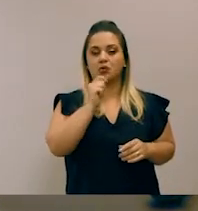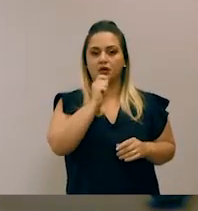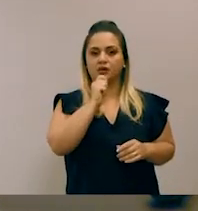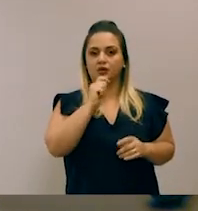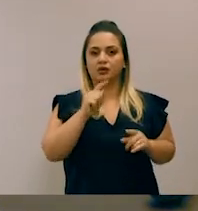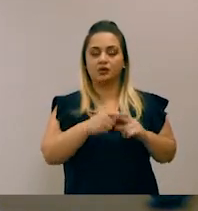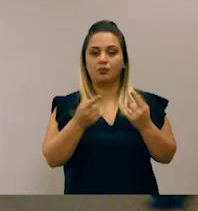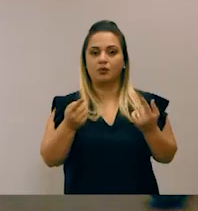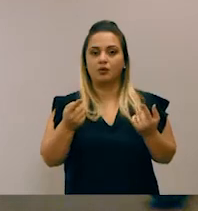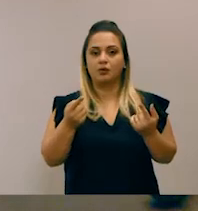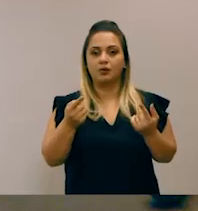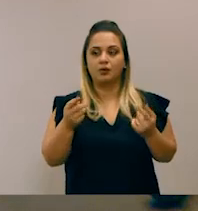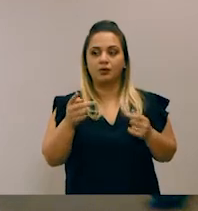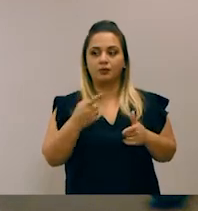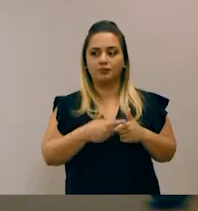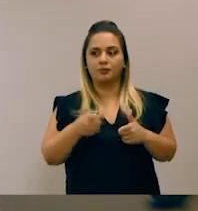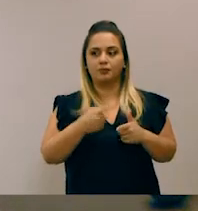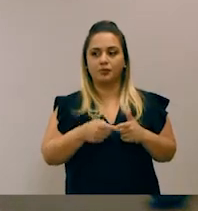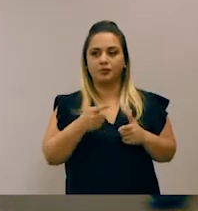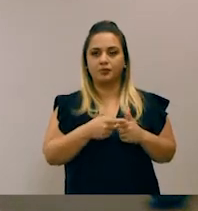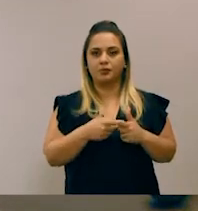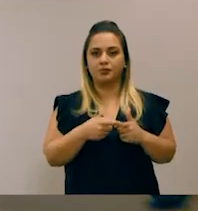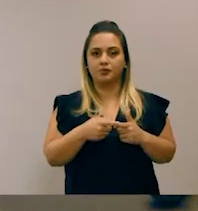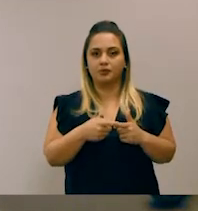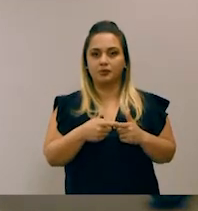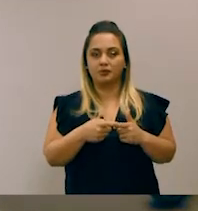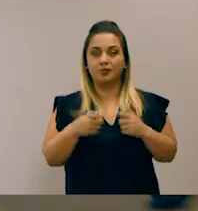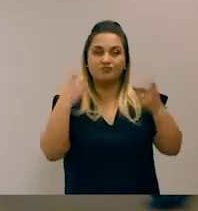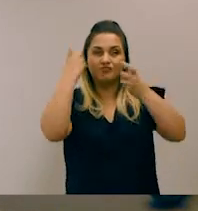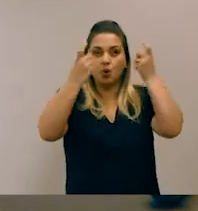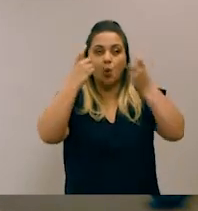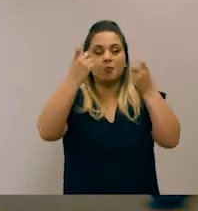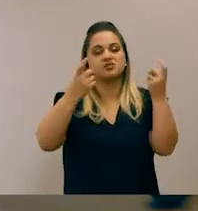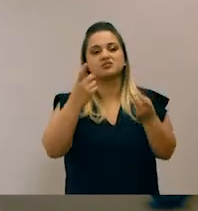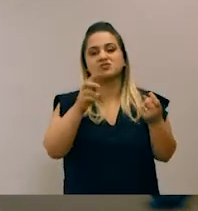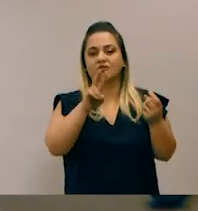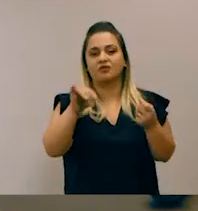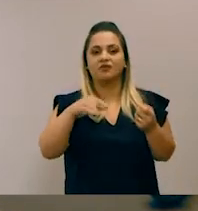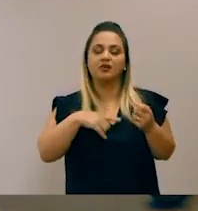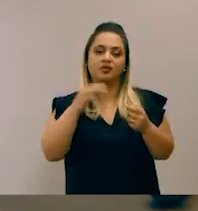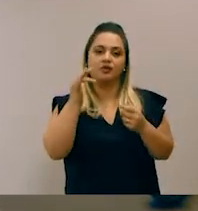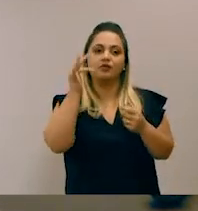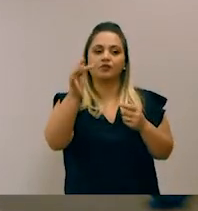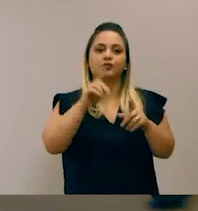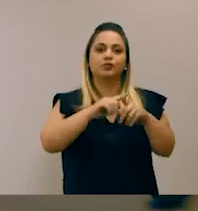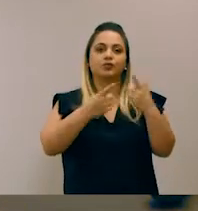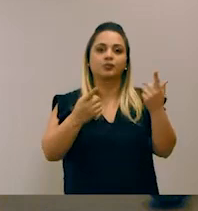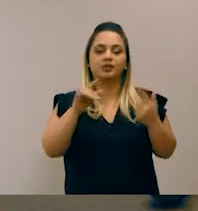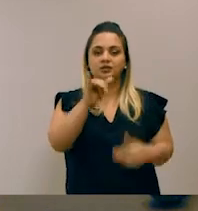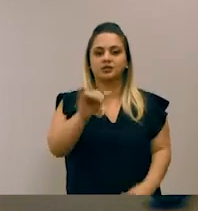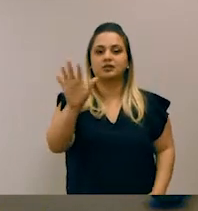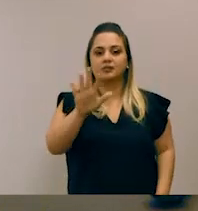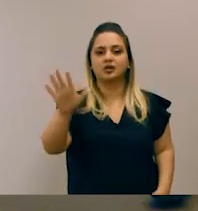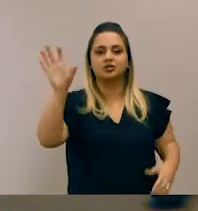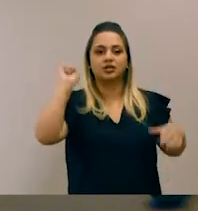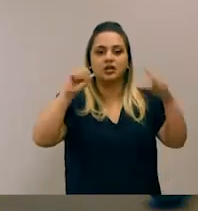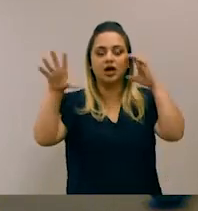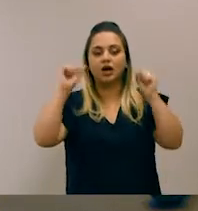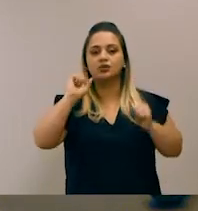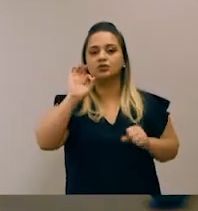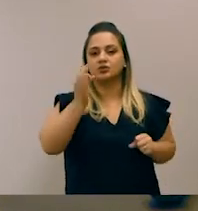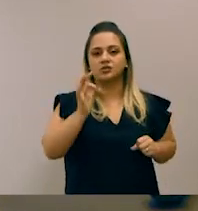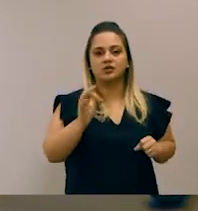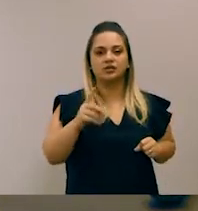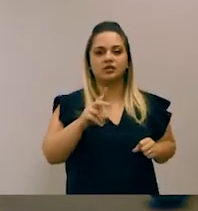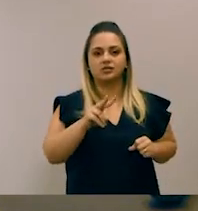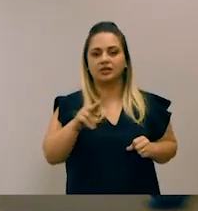little. So the concern that you need to have is, if you have that for images and to audio,